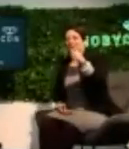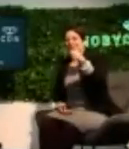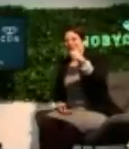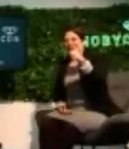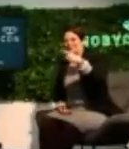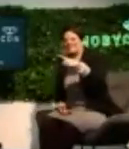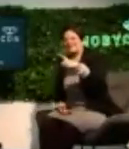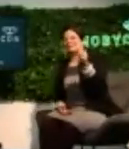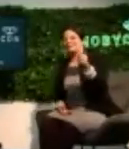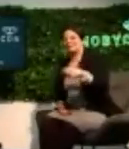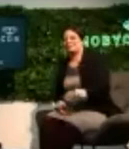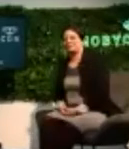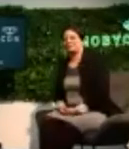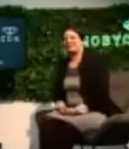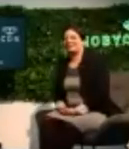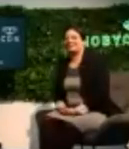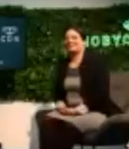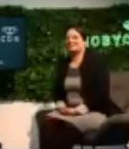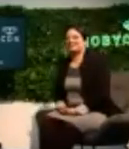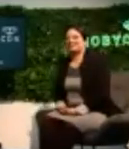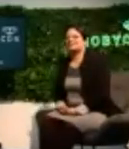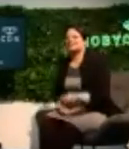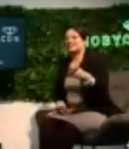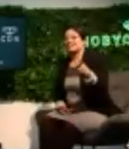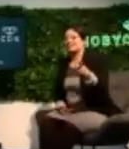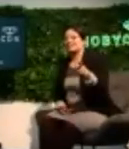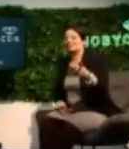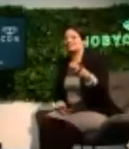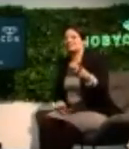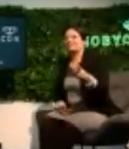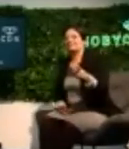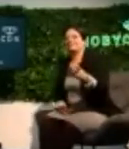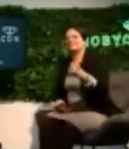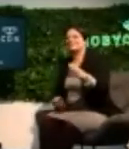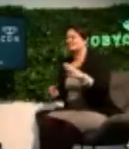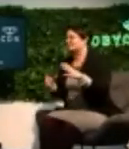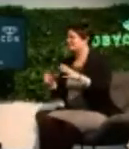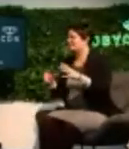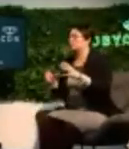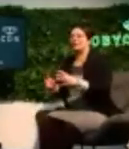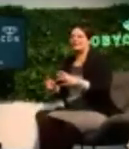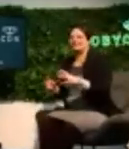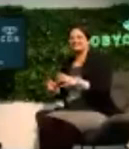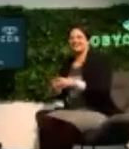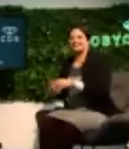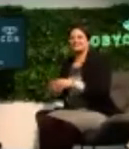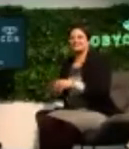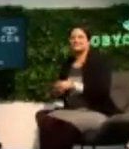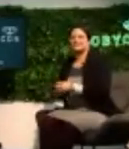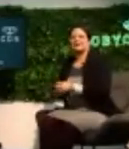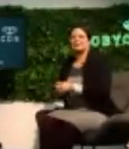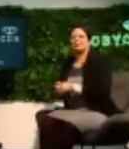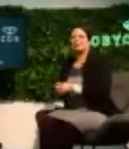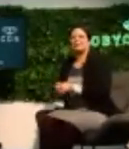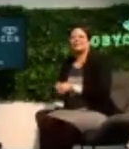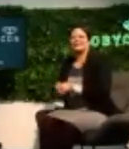cool things, you're going to miss it here, but I think we come up to it again later, is that at this intersection in particular, there's these lovely wait counters.